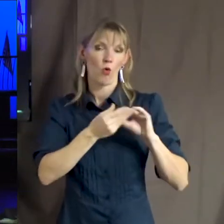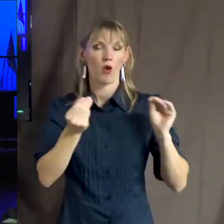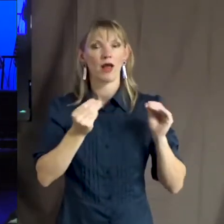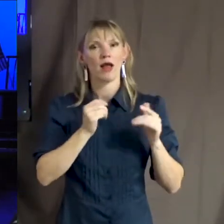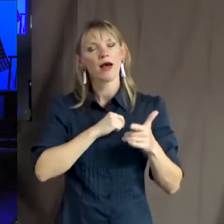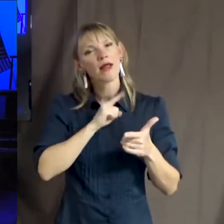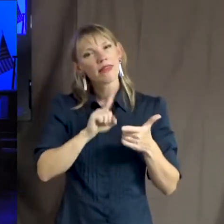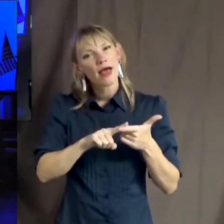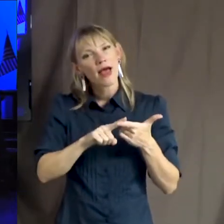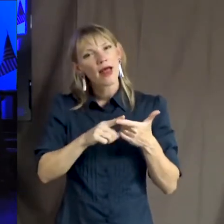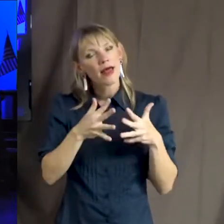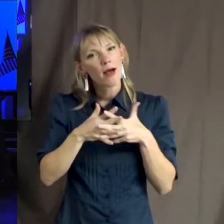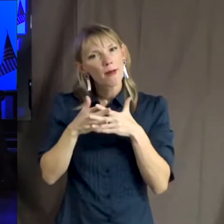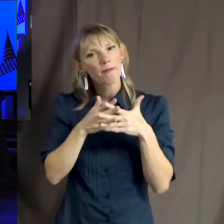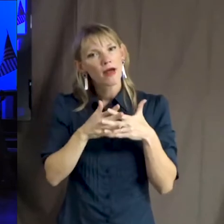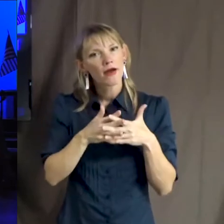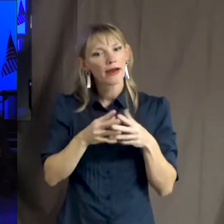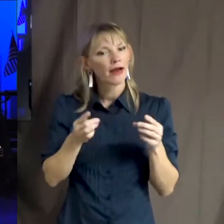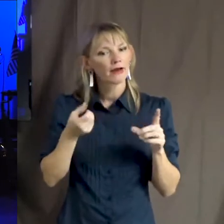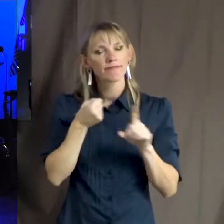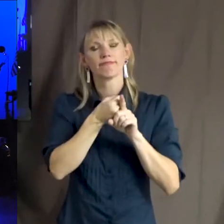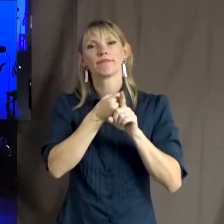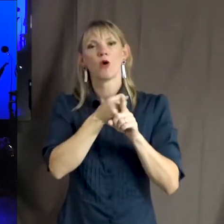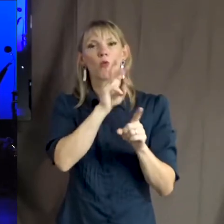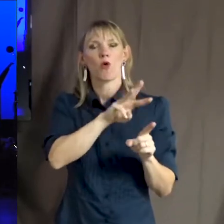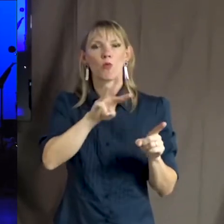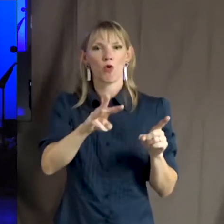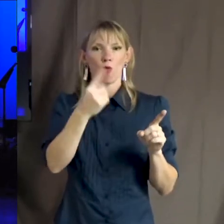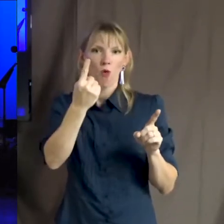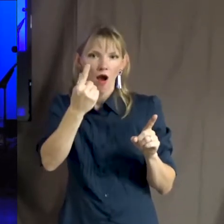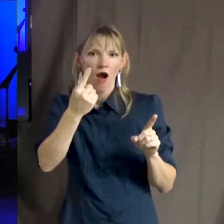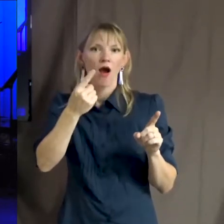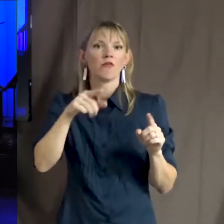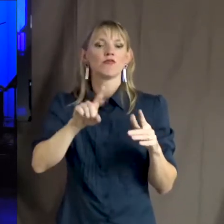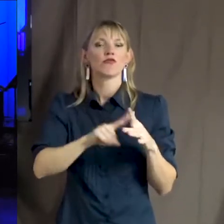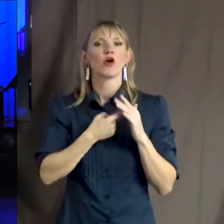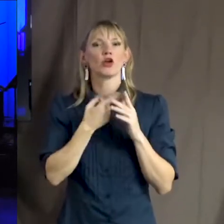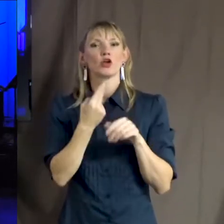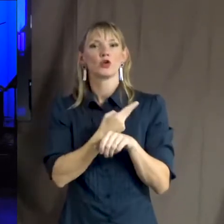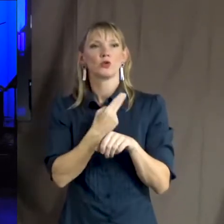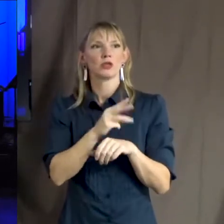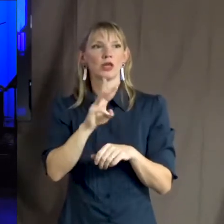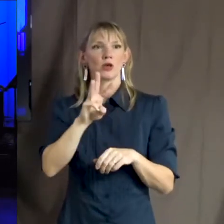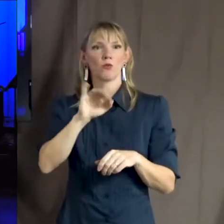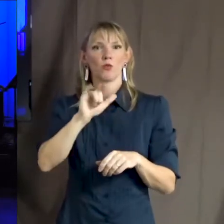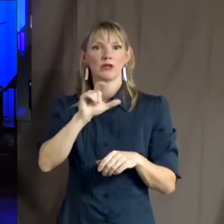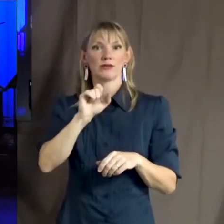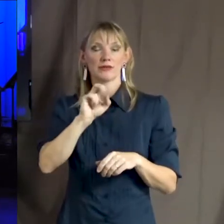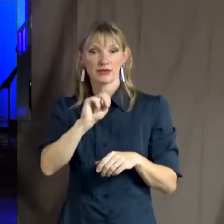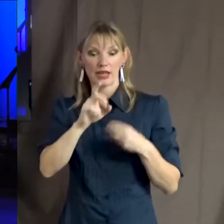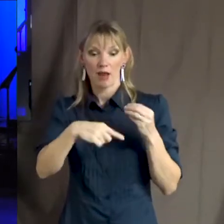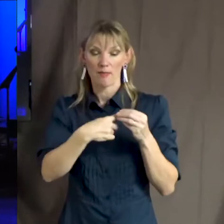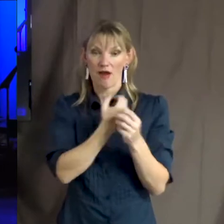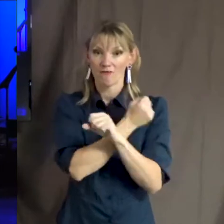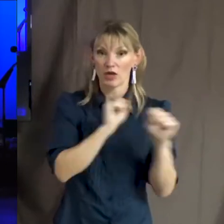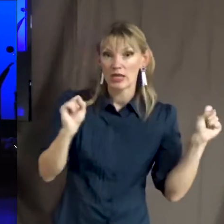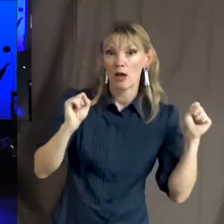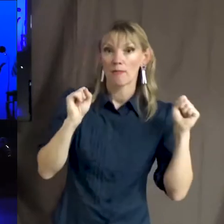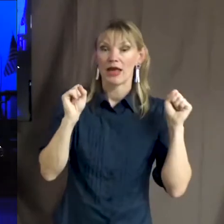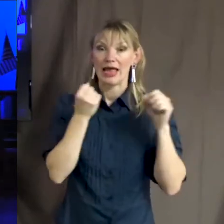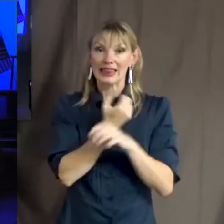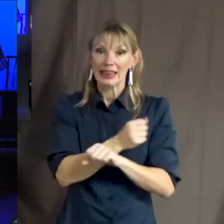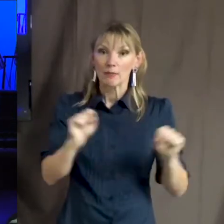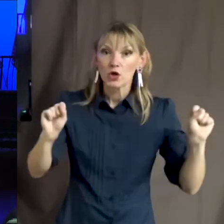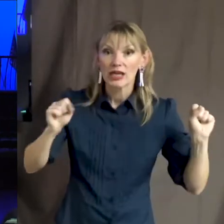America entered World War I, the Great War, and they started using Woodrow Wilson's comments about freedom and liberty for all against him on